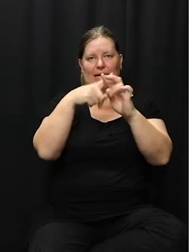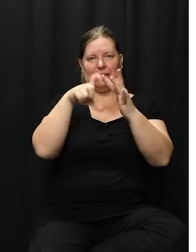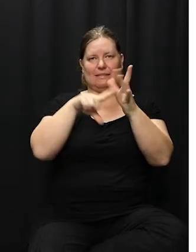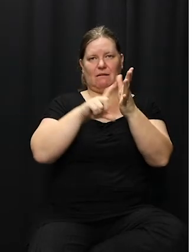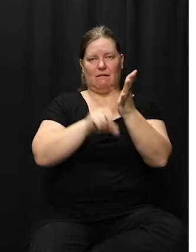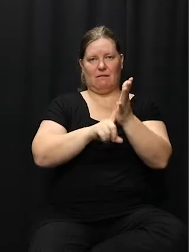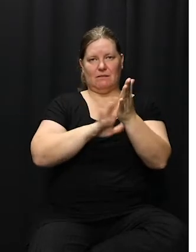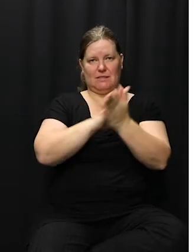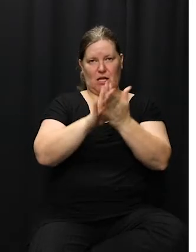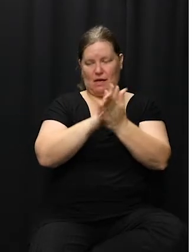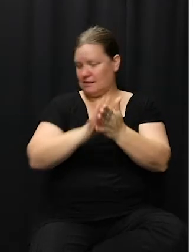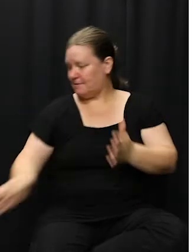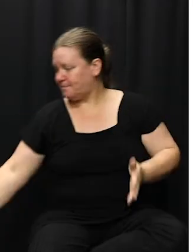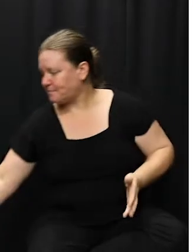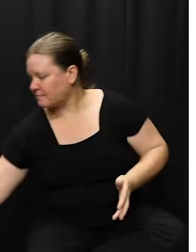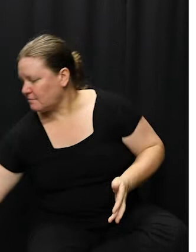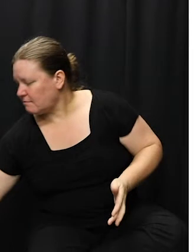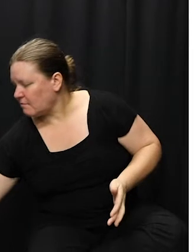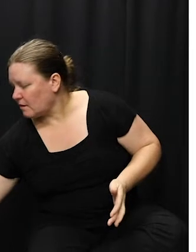lexical signs.